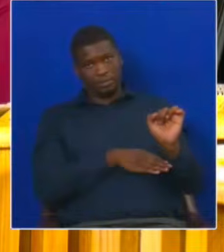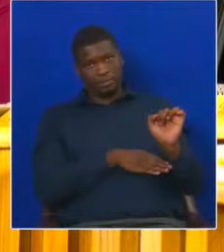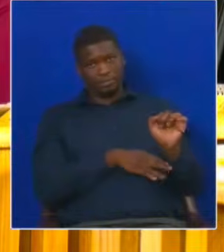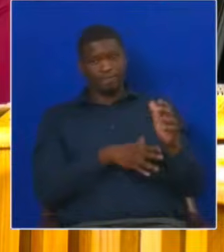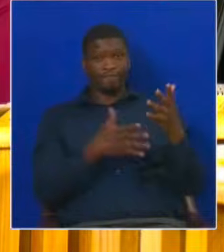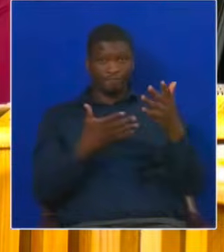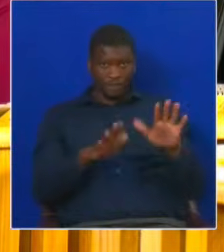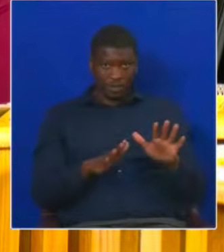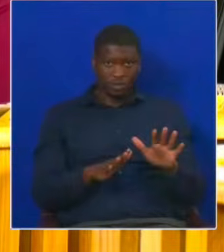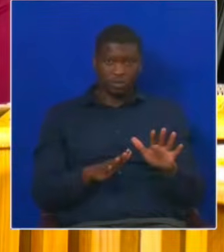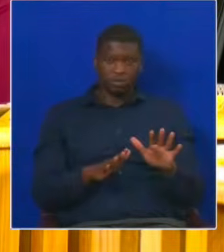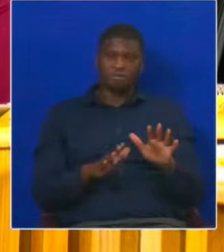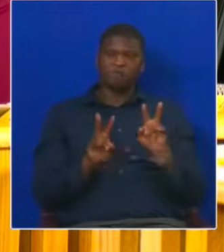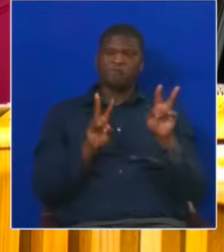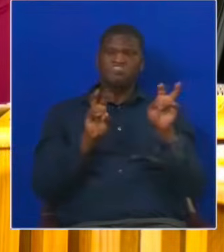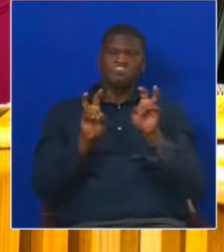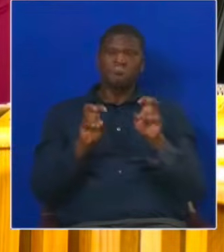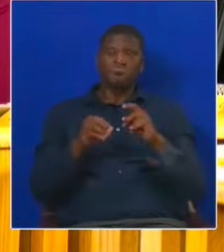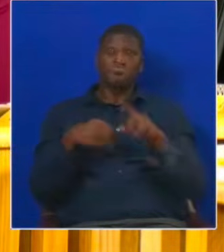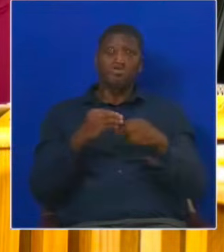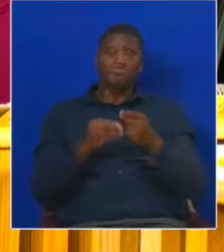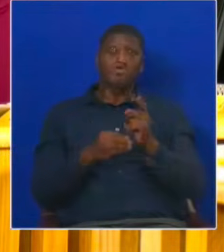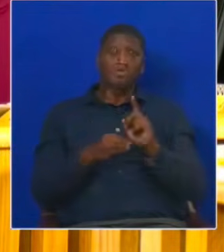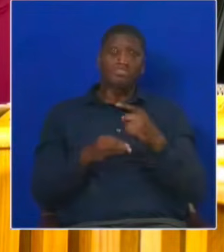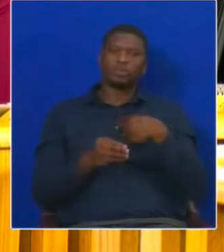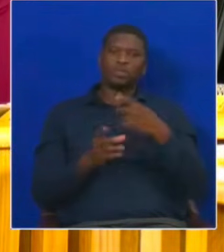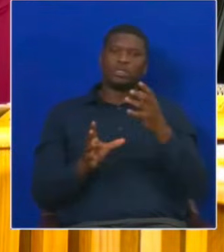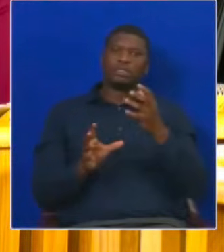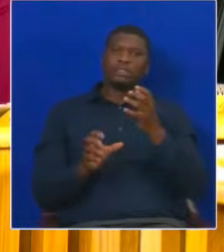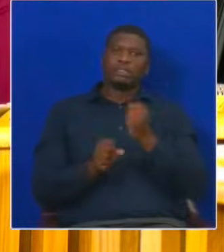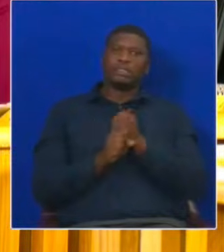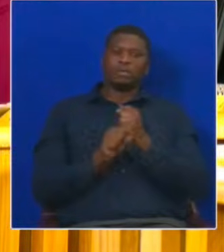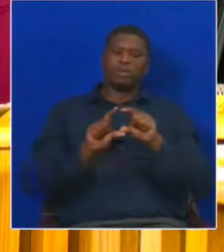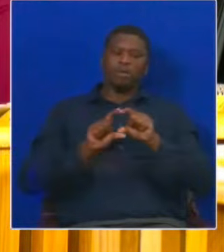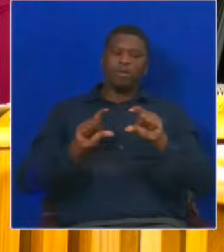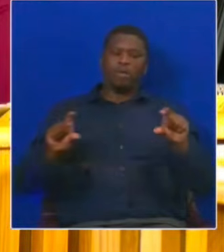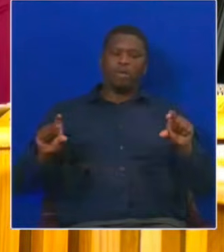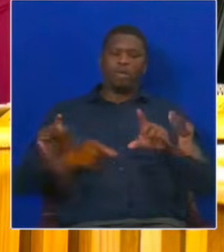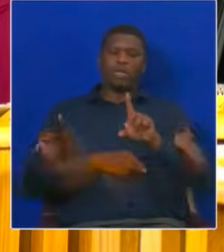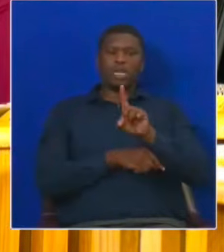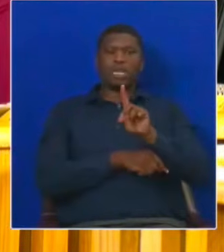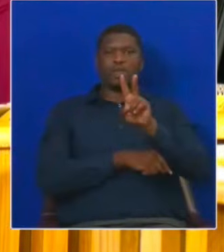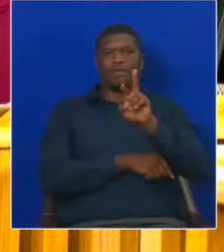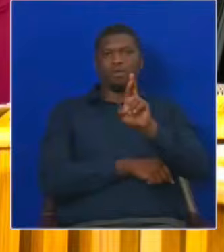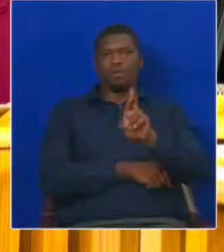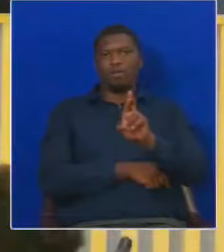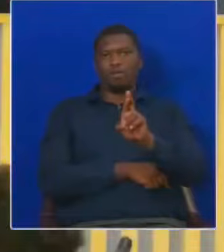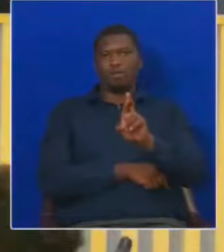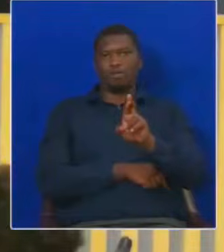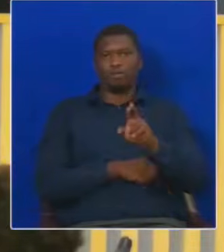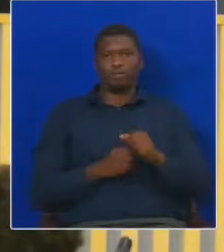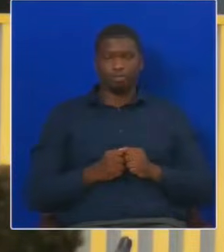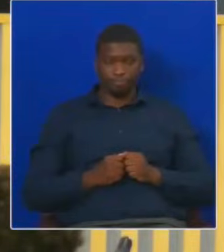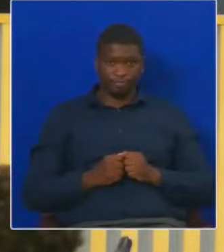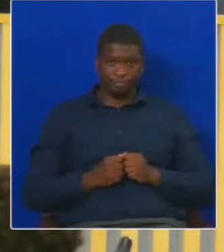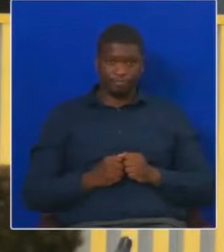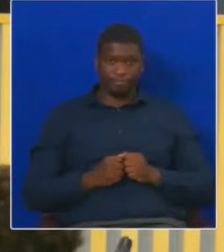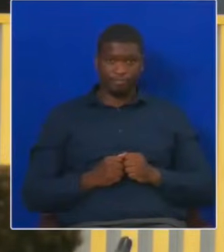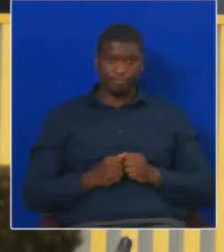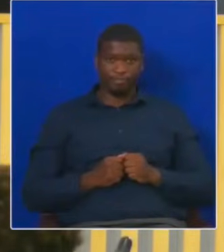pertaining the seizing of the DVR. then we